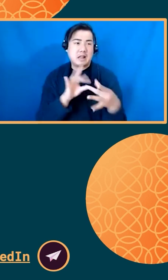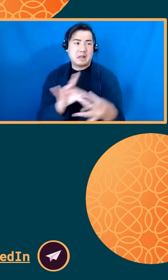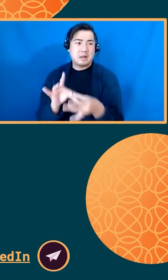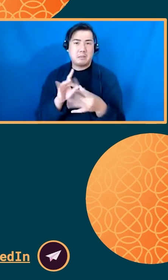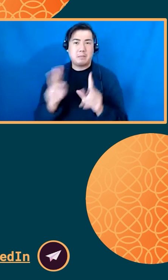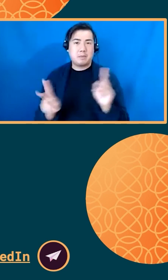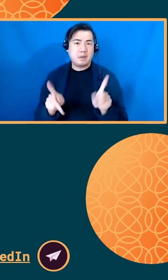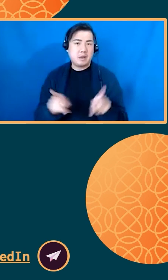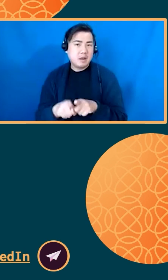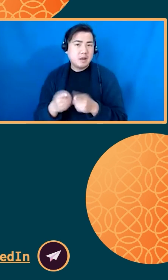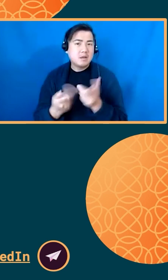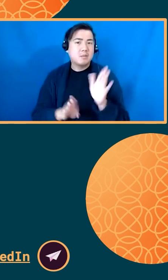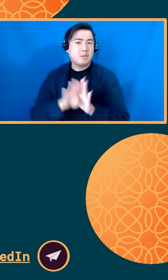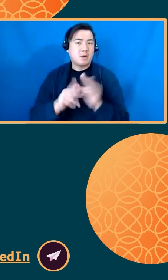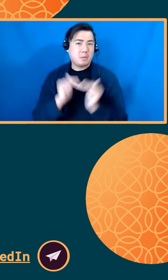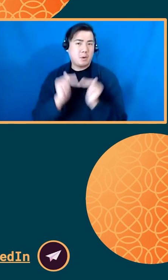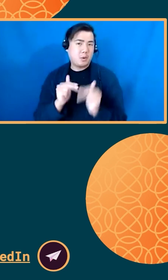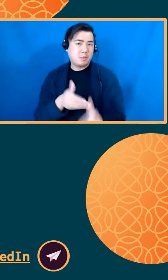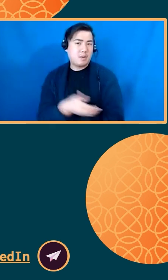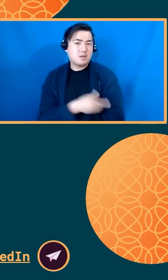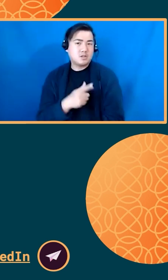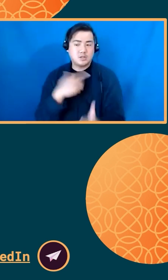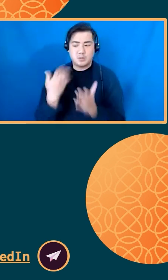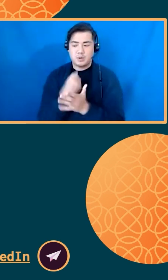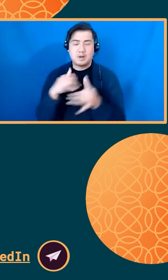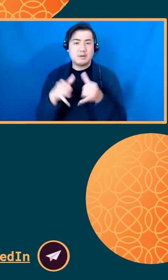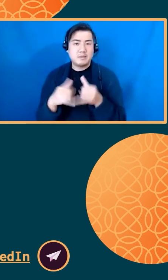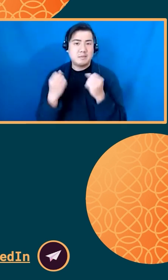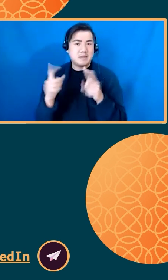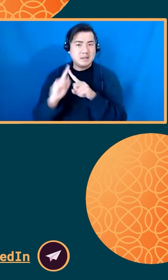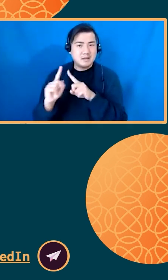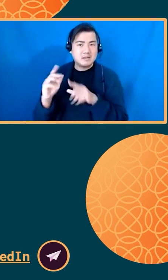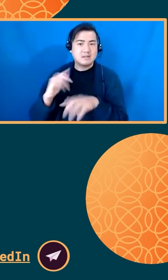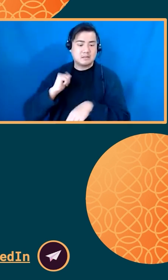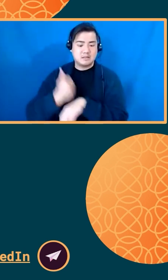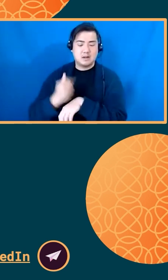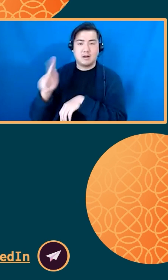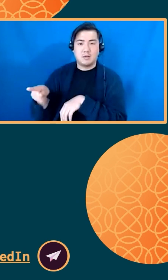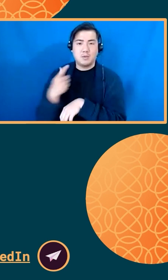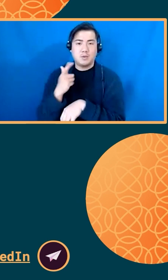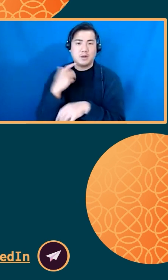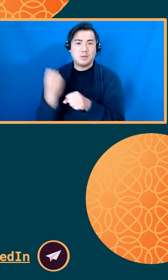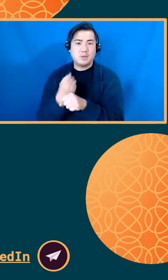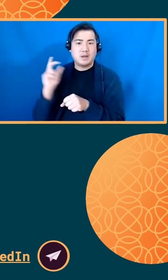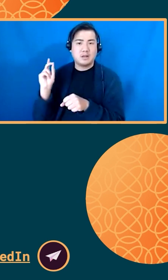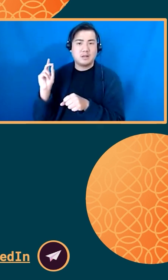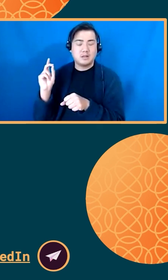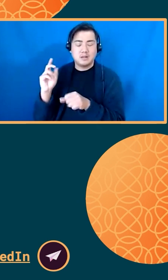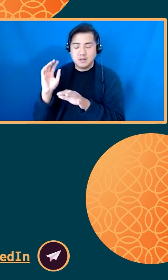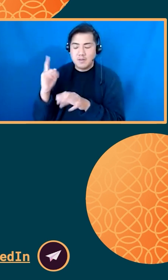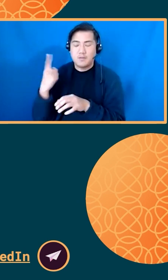and building power, she is an award-winning multi-startup founder who leverages data to create